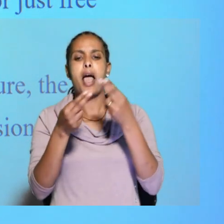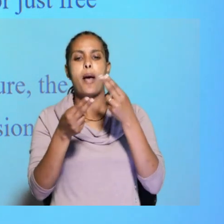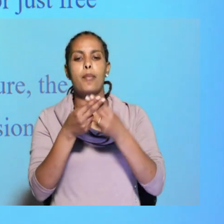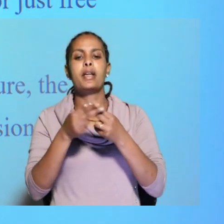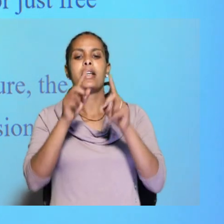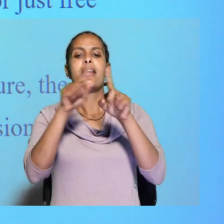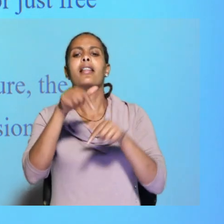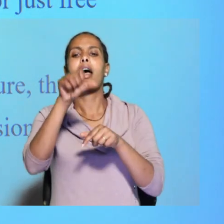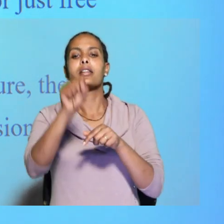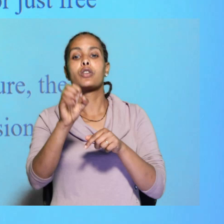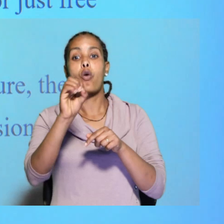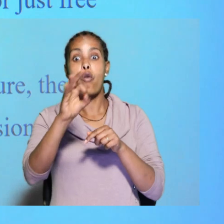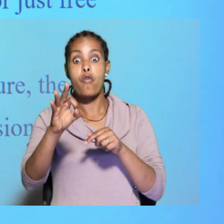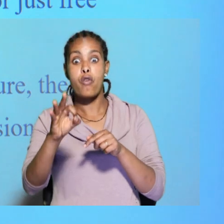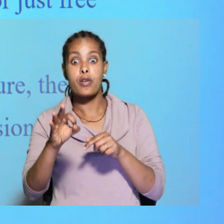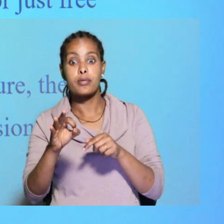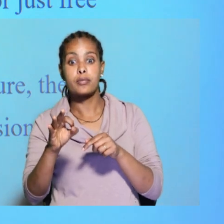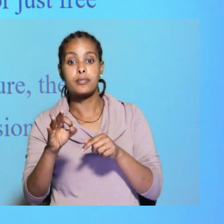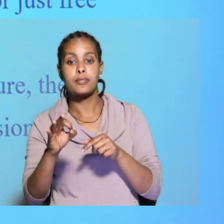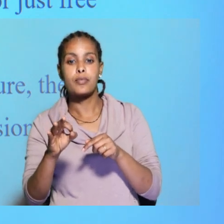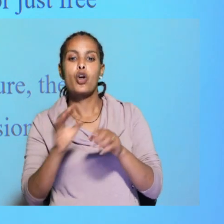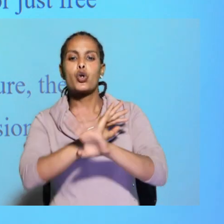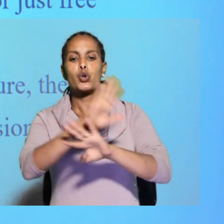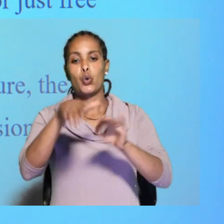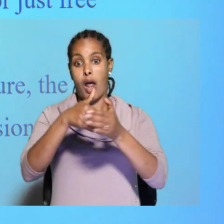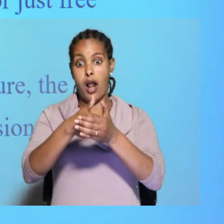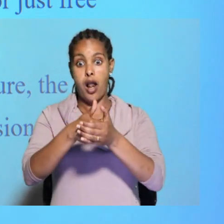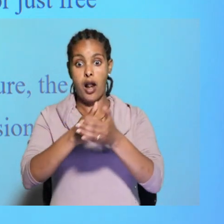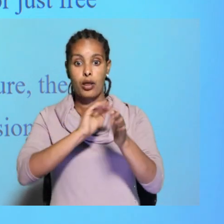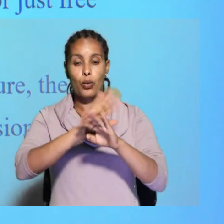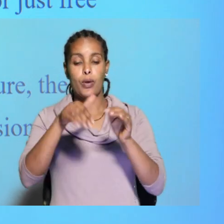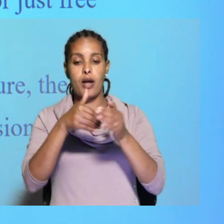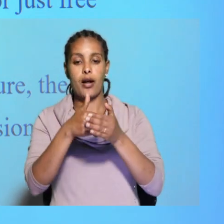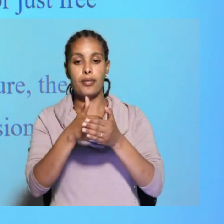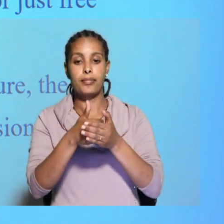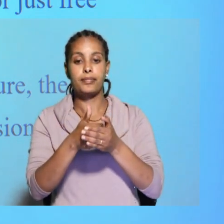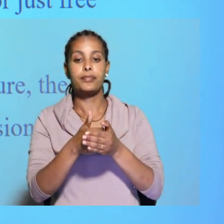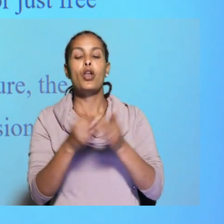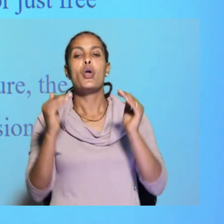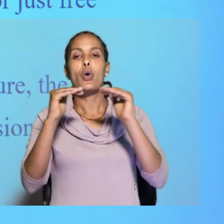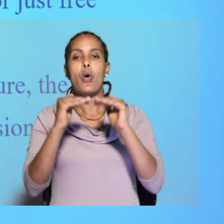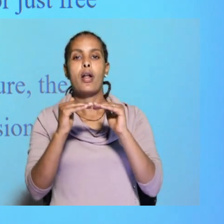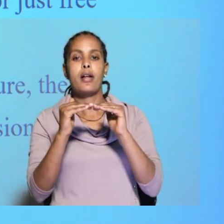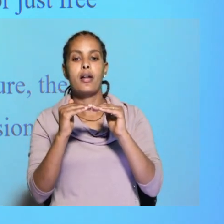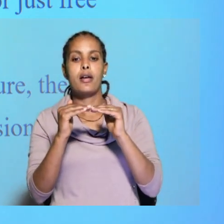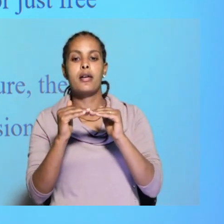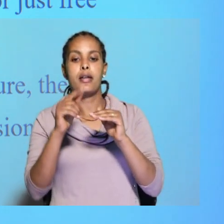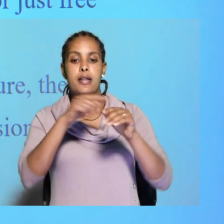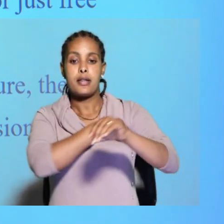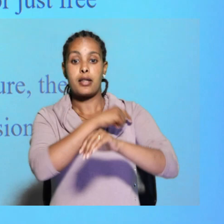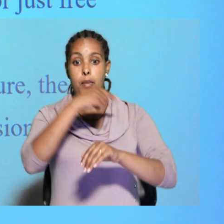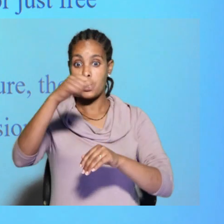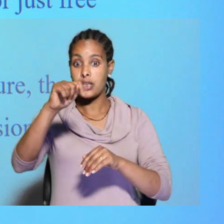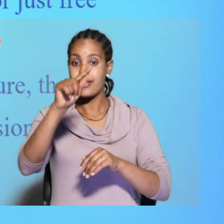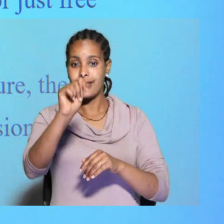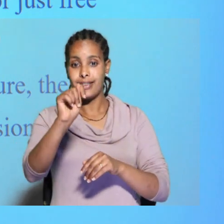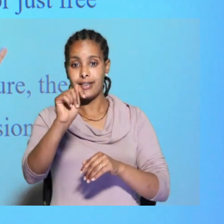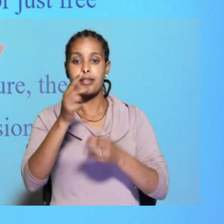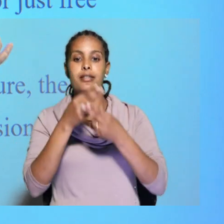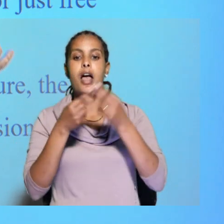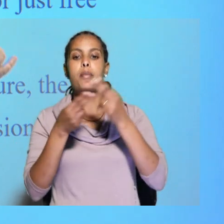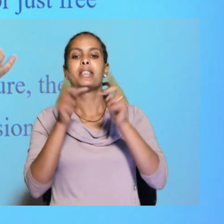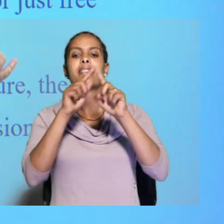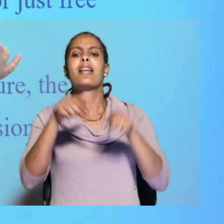delta S of total equal temperature T